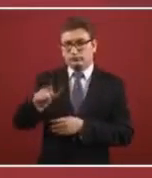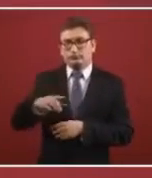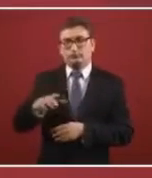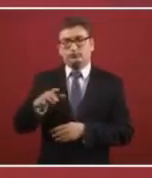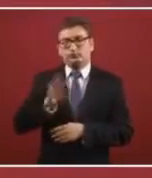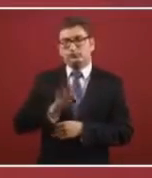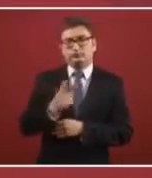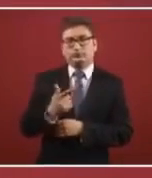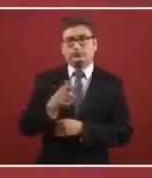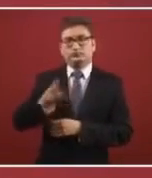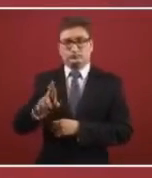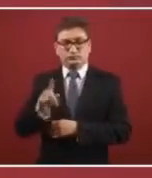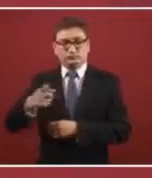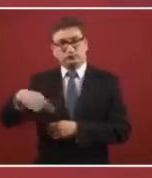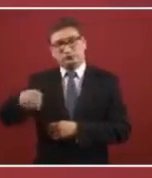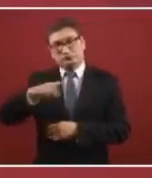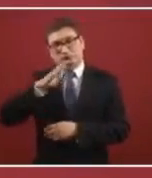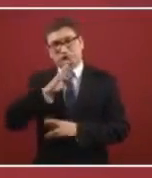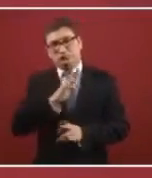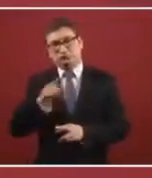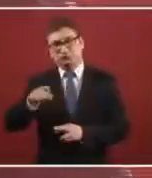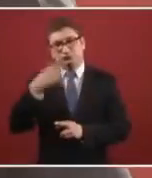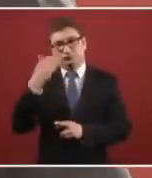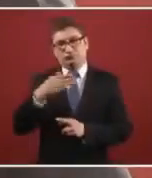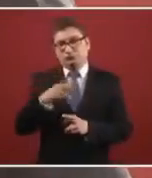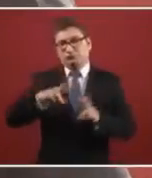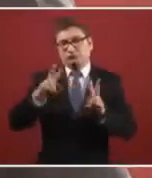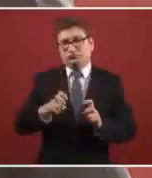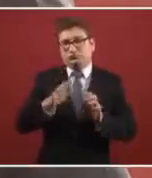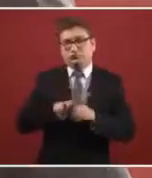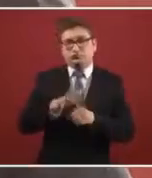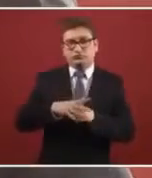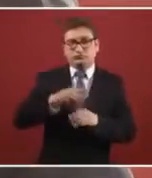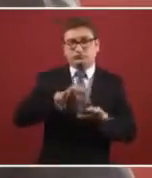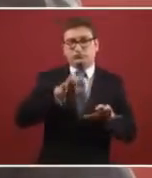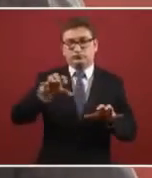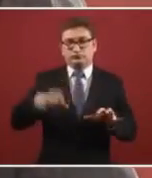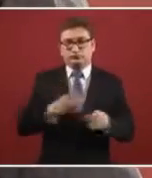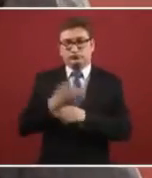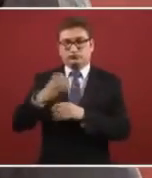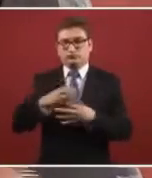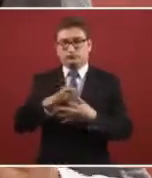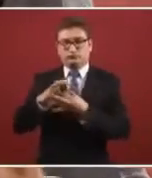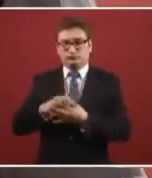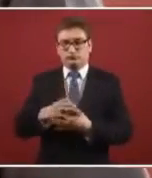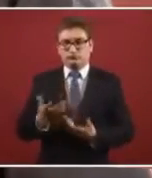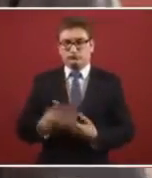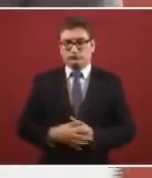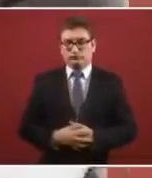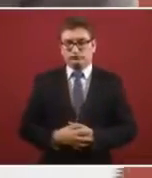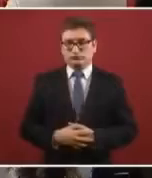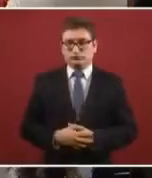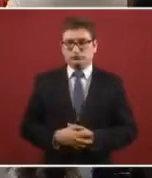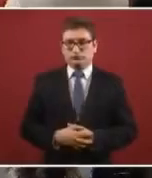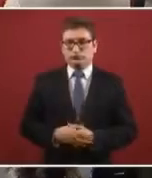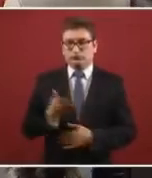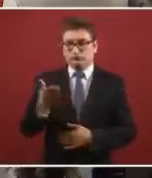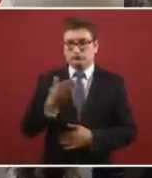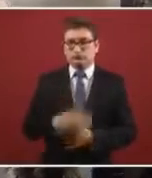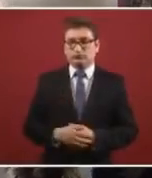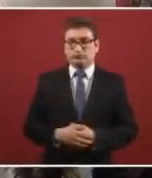And regarding the official district attorney, he will have to give that in response regarding that.